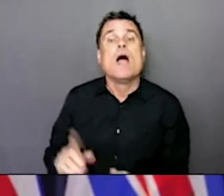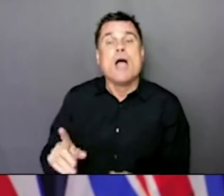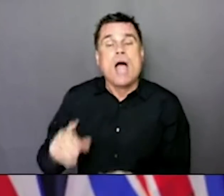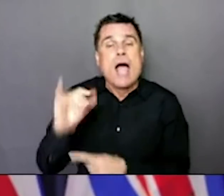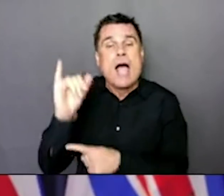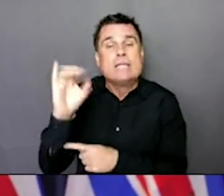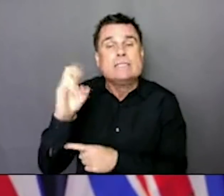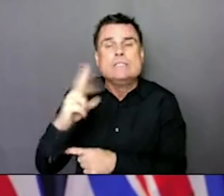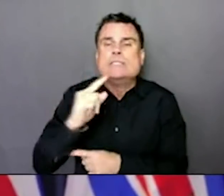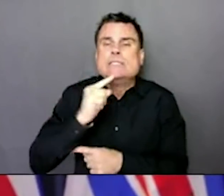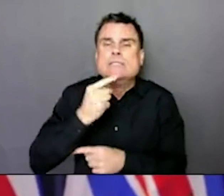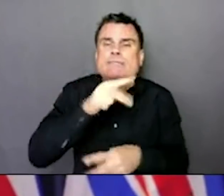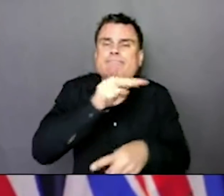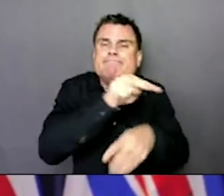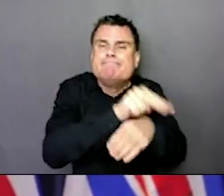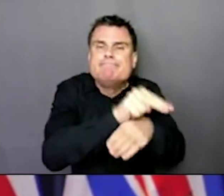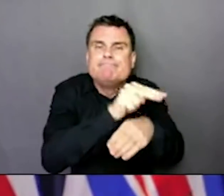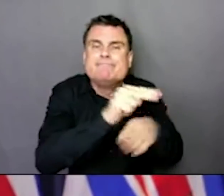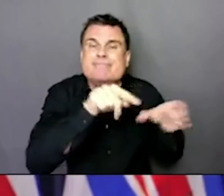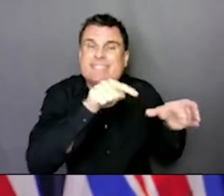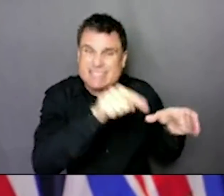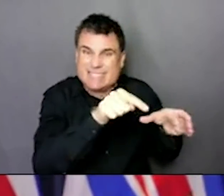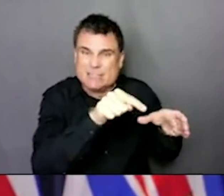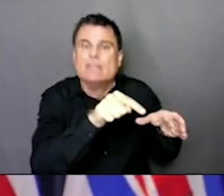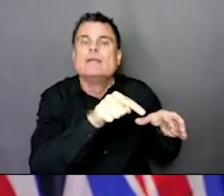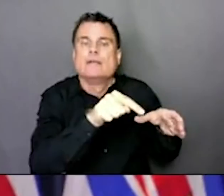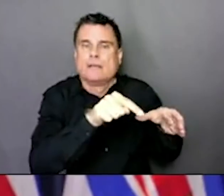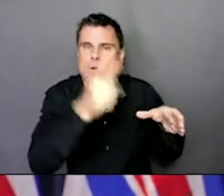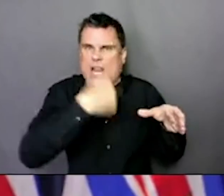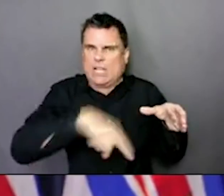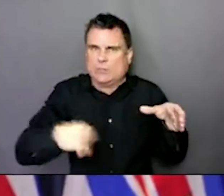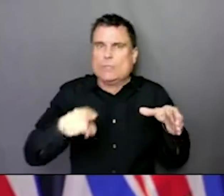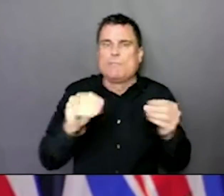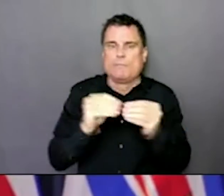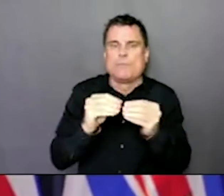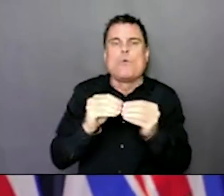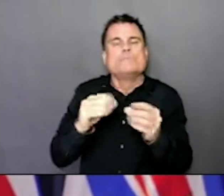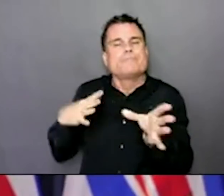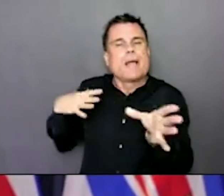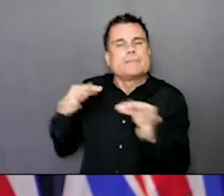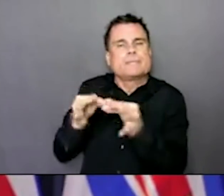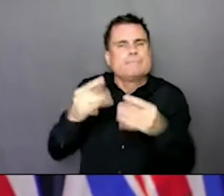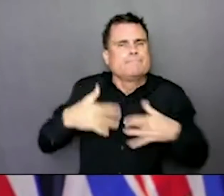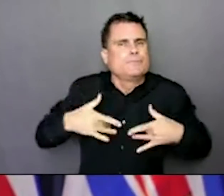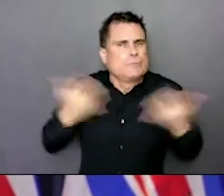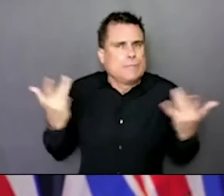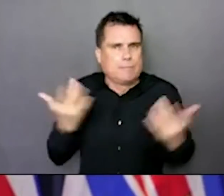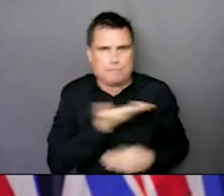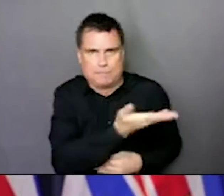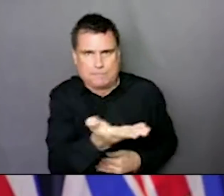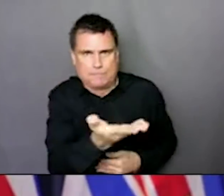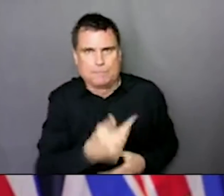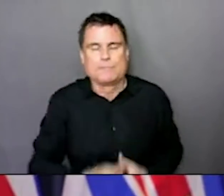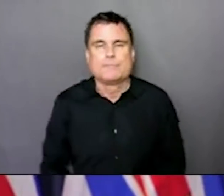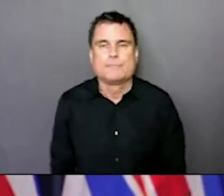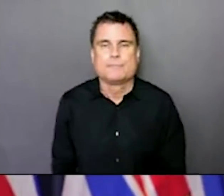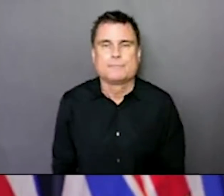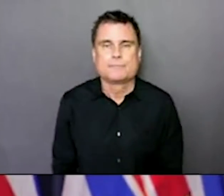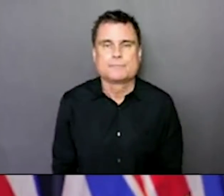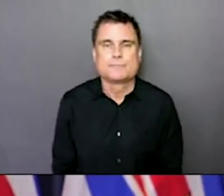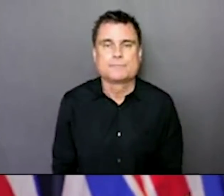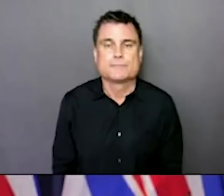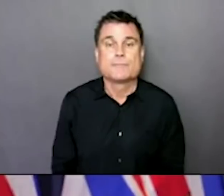today on what the government's been doing in 2021. Of course, last week I participated in a First Minister's meeting with the Prime Minister